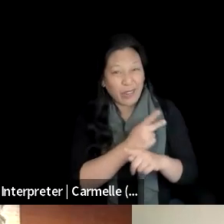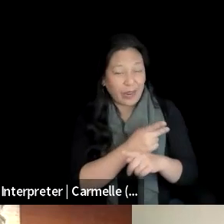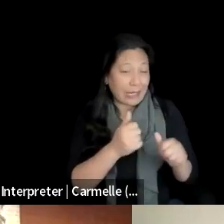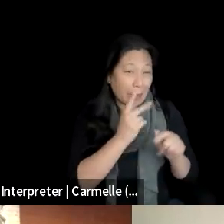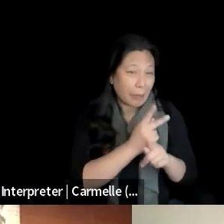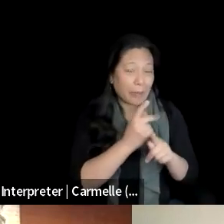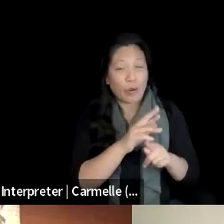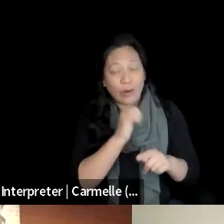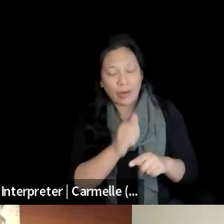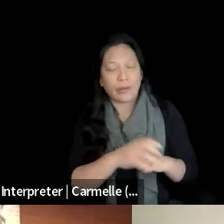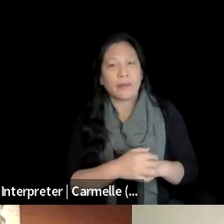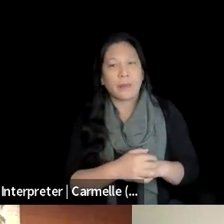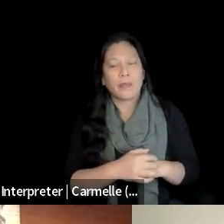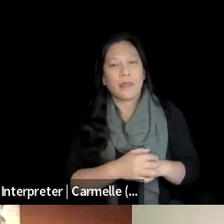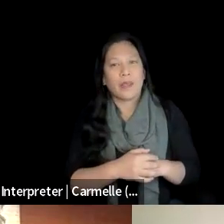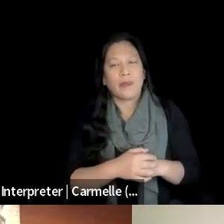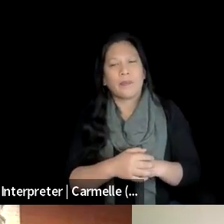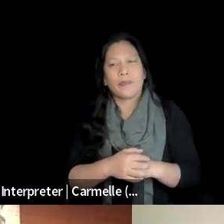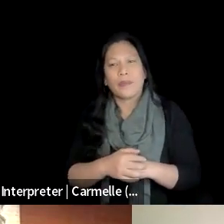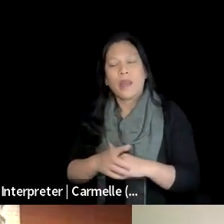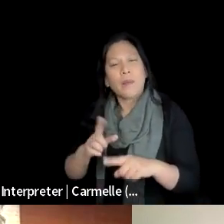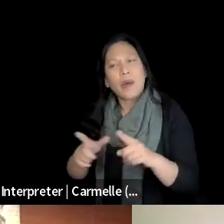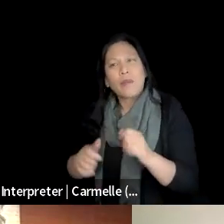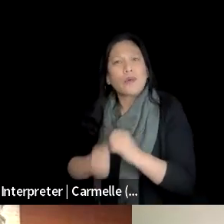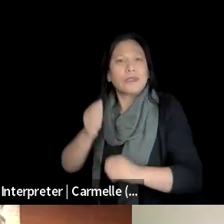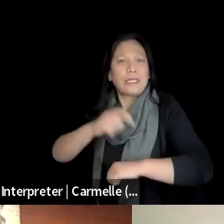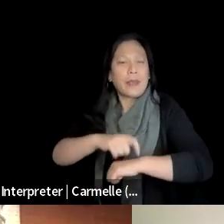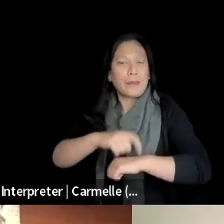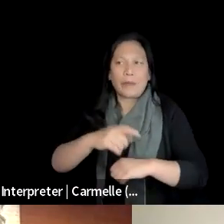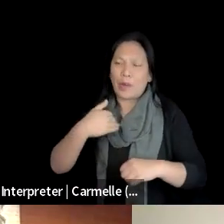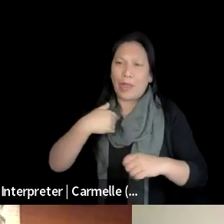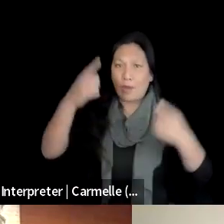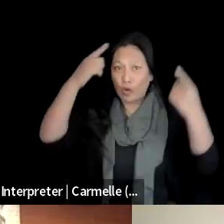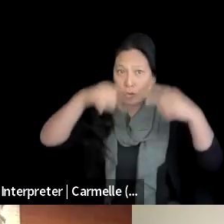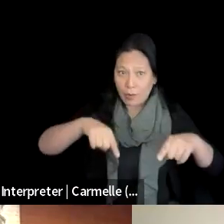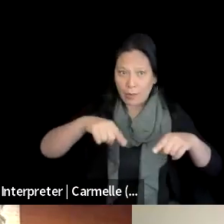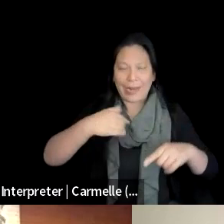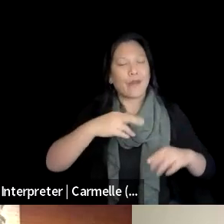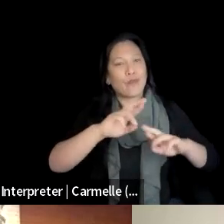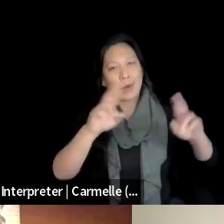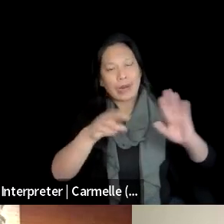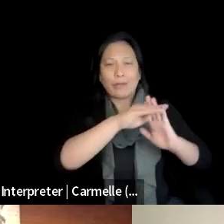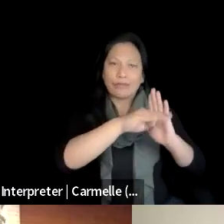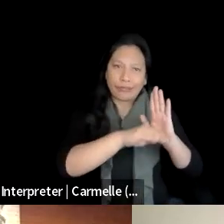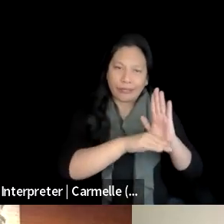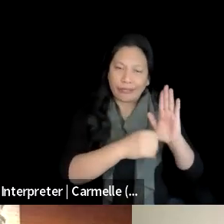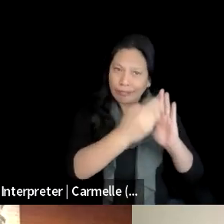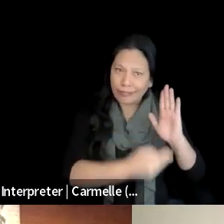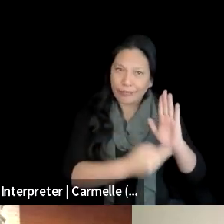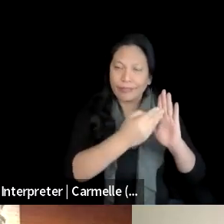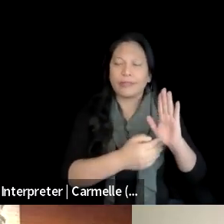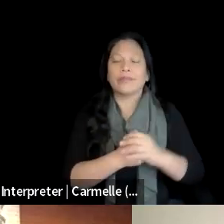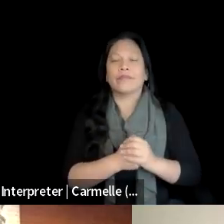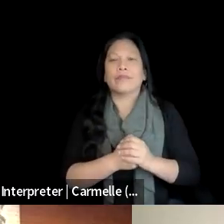more towards we're in a room agreement environment, and we've got the room agreement, and